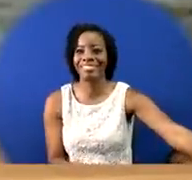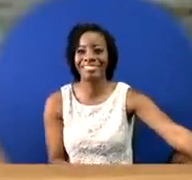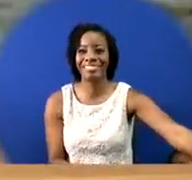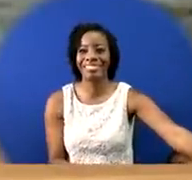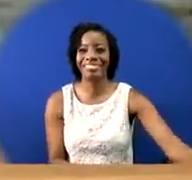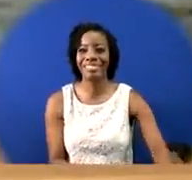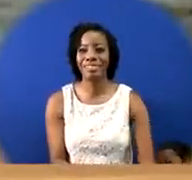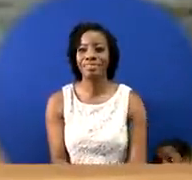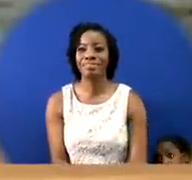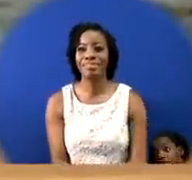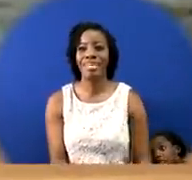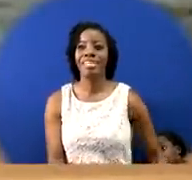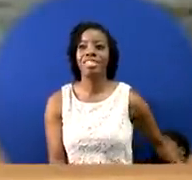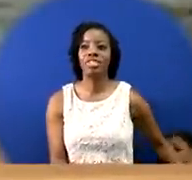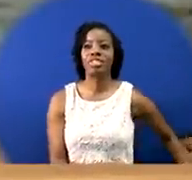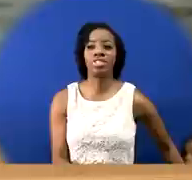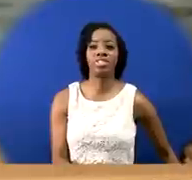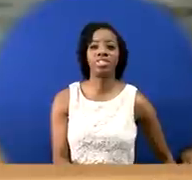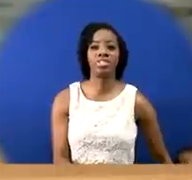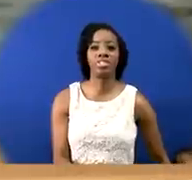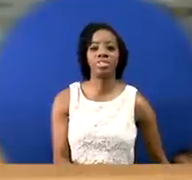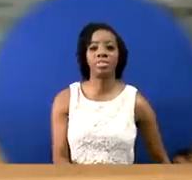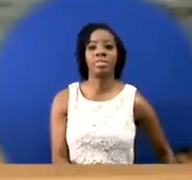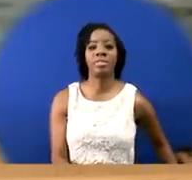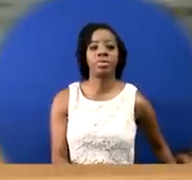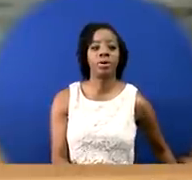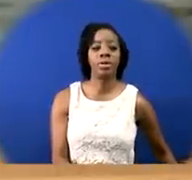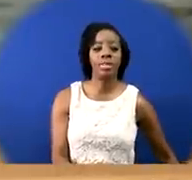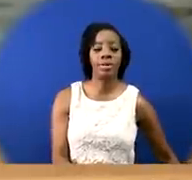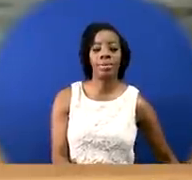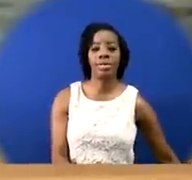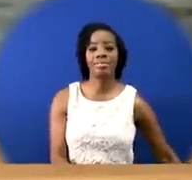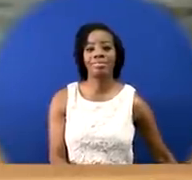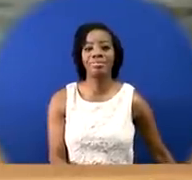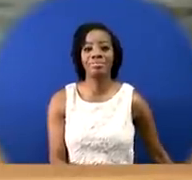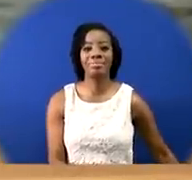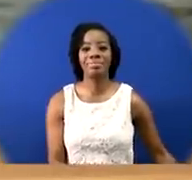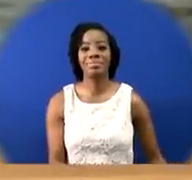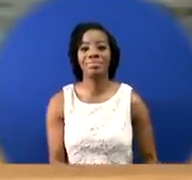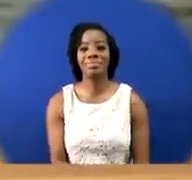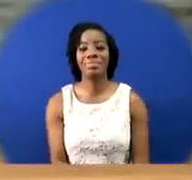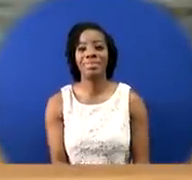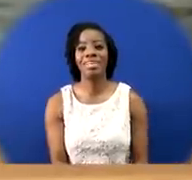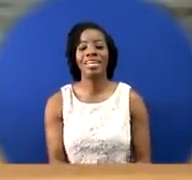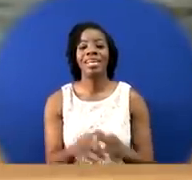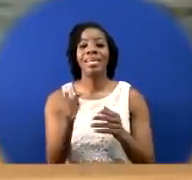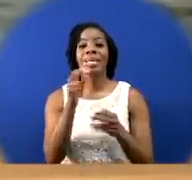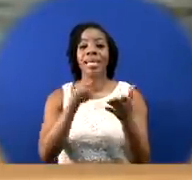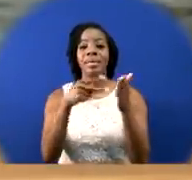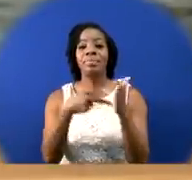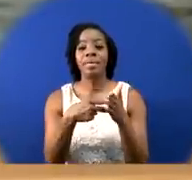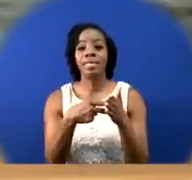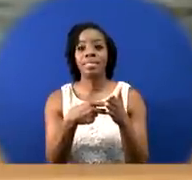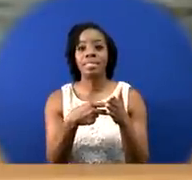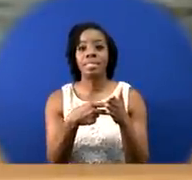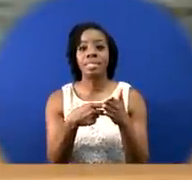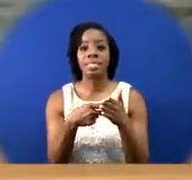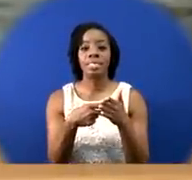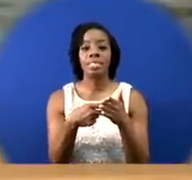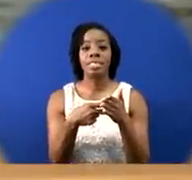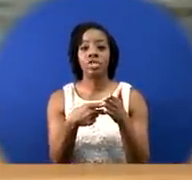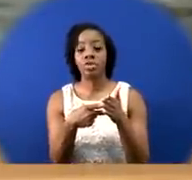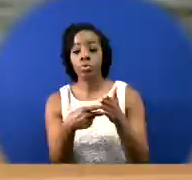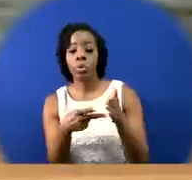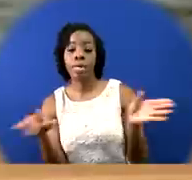If I'm using my Latin prefixes properly, the prefix re means again. It literally means to deem